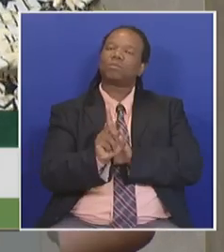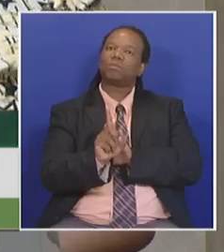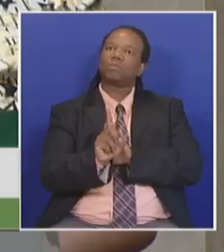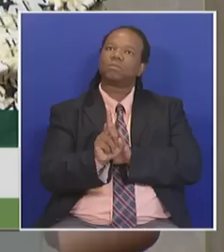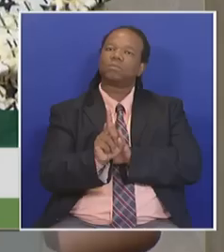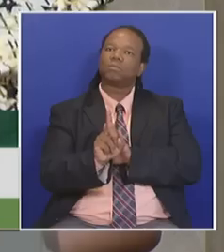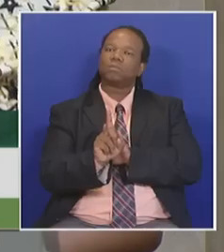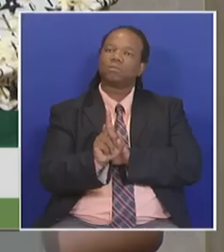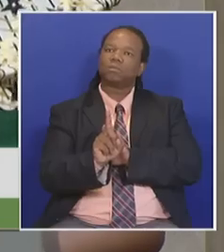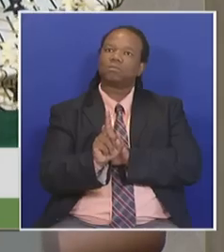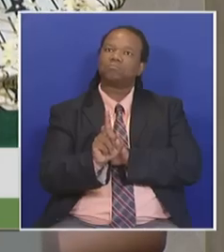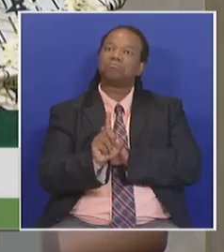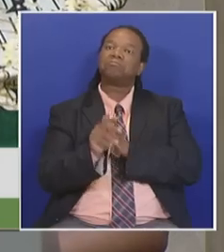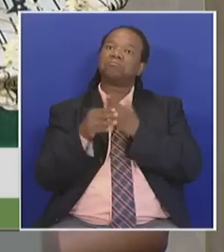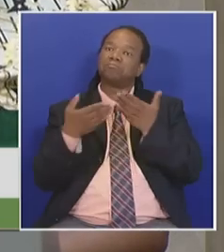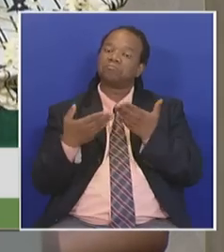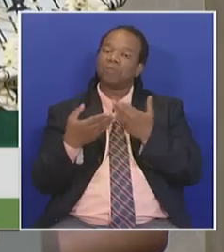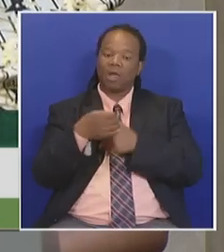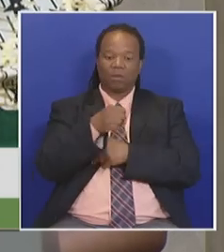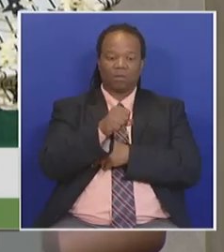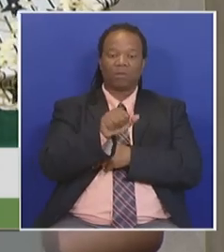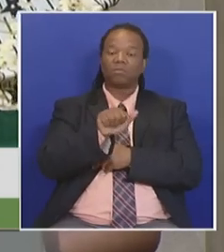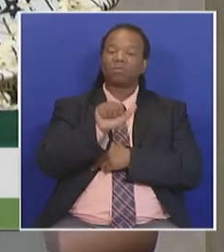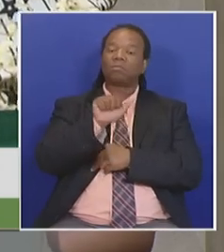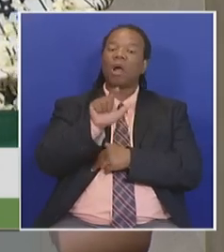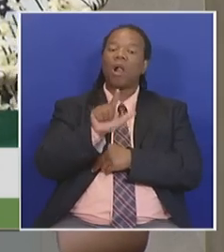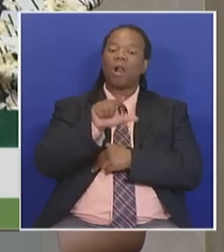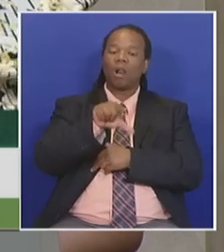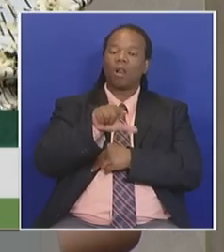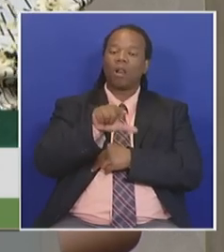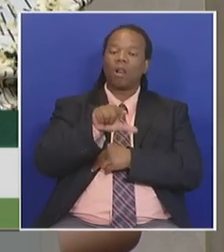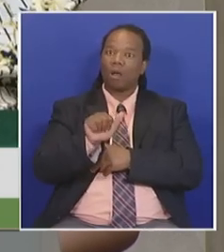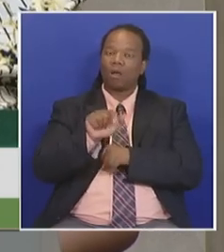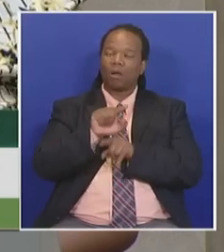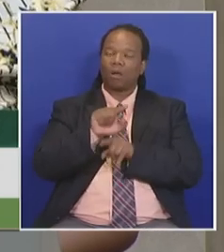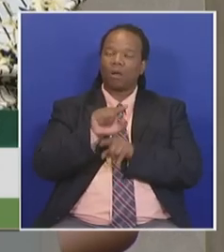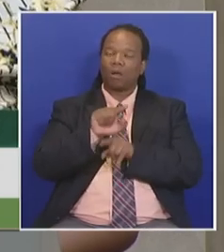the Local Government Electoral Municipal Bill.